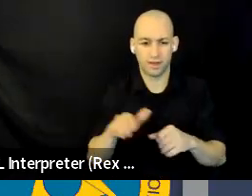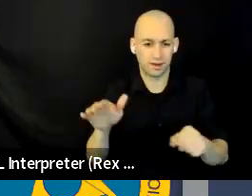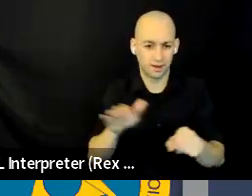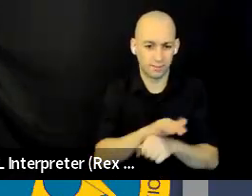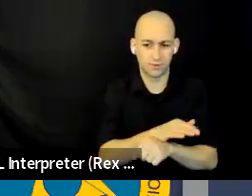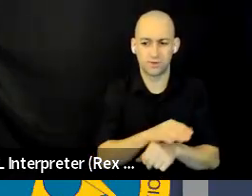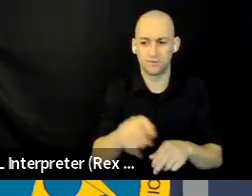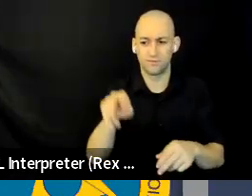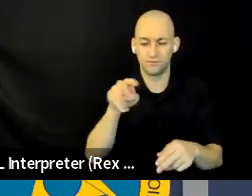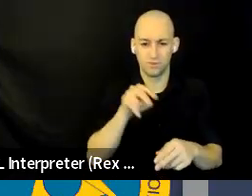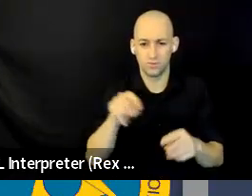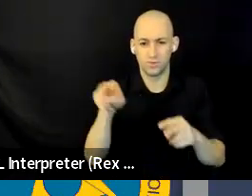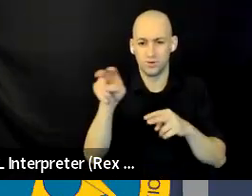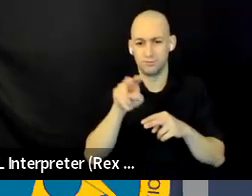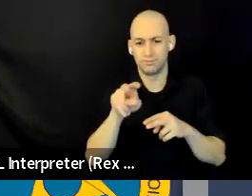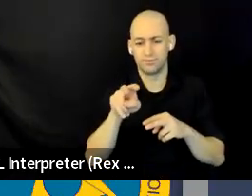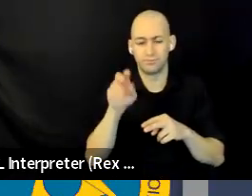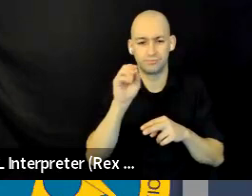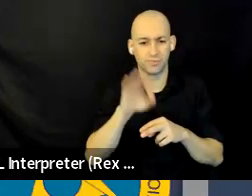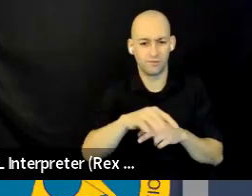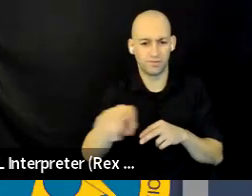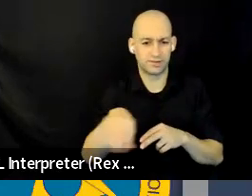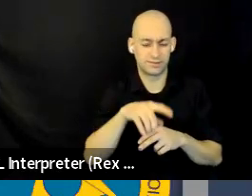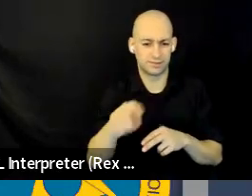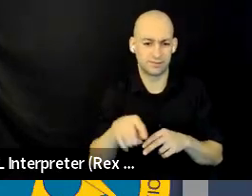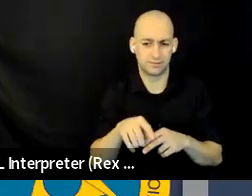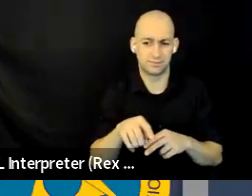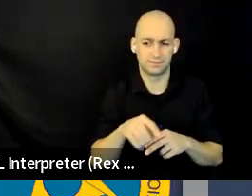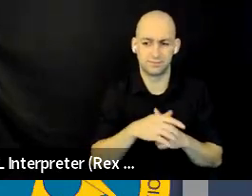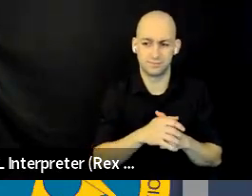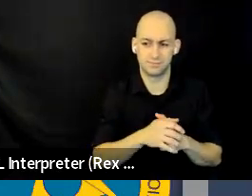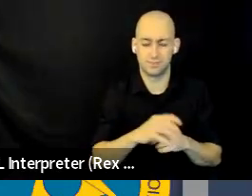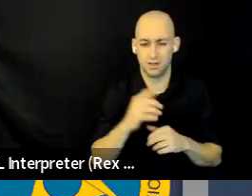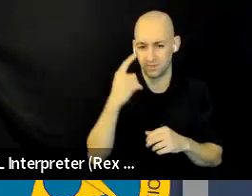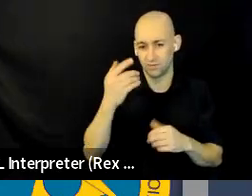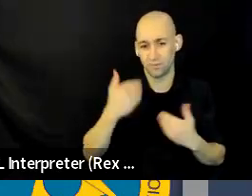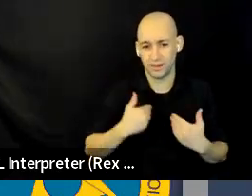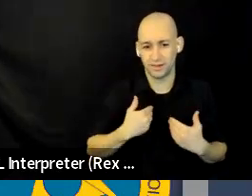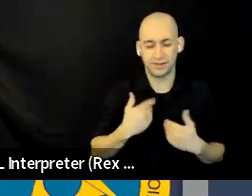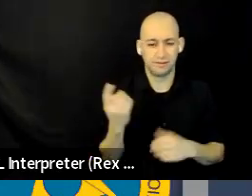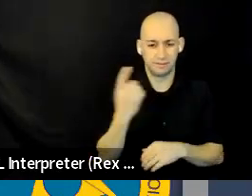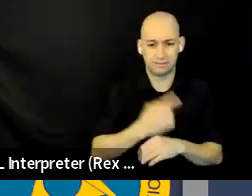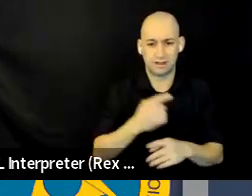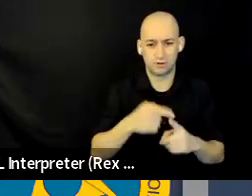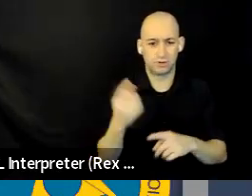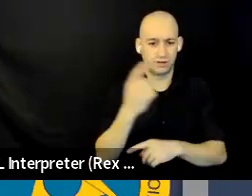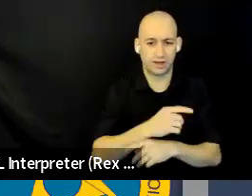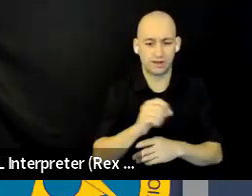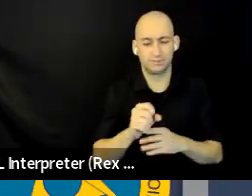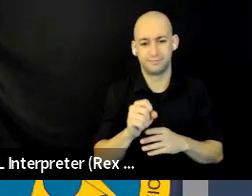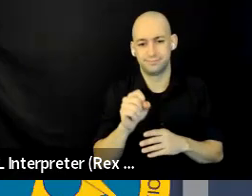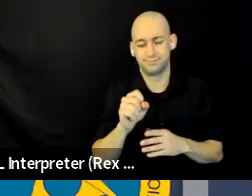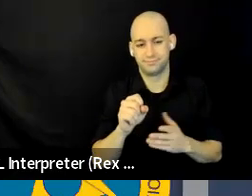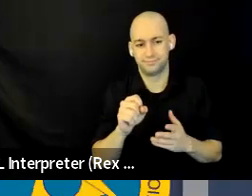view of all this. But you know, for this commissioner, looking at the day-to-day of the state of